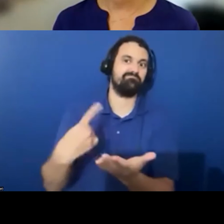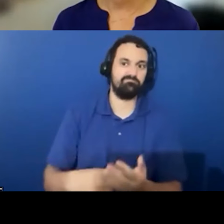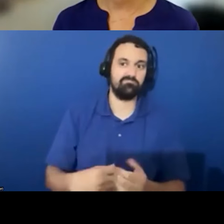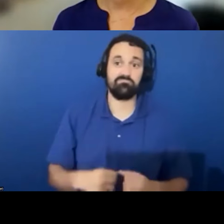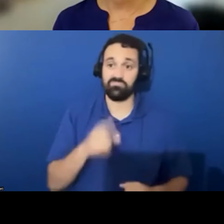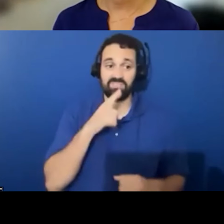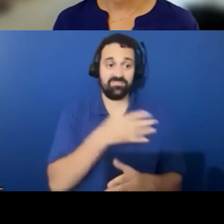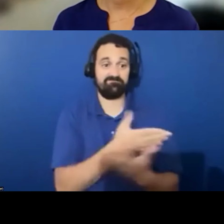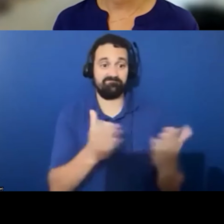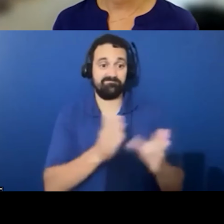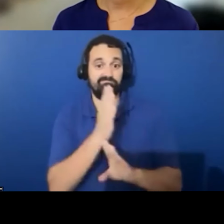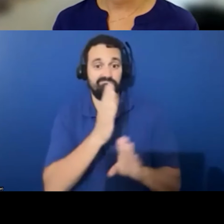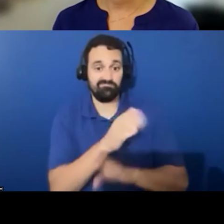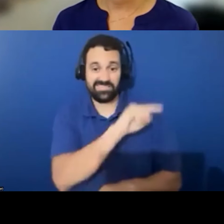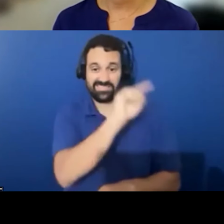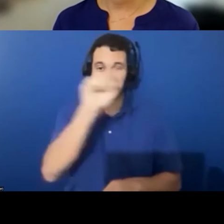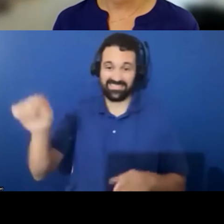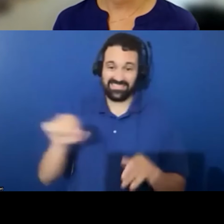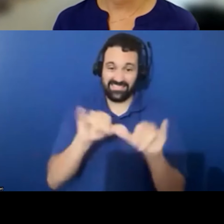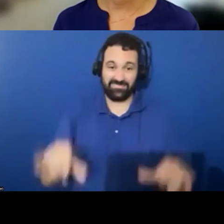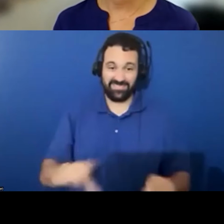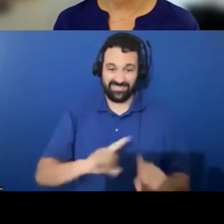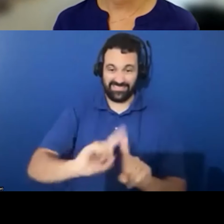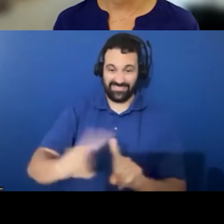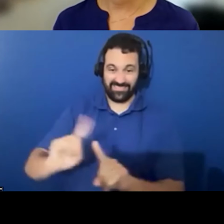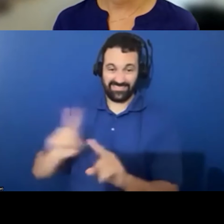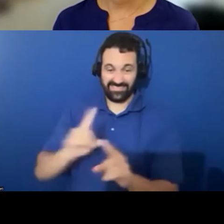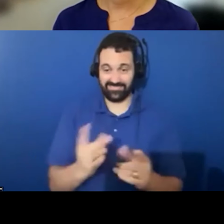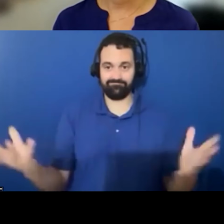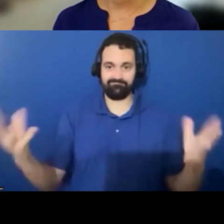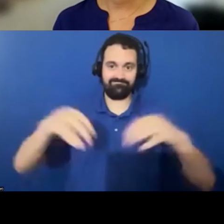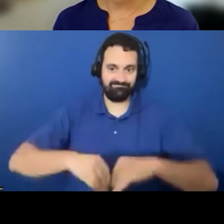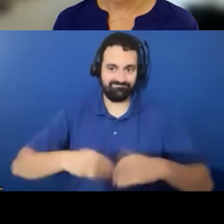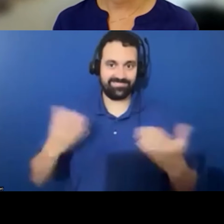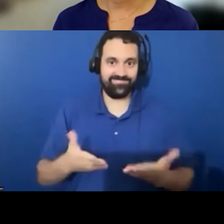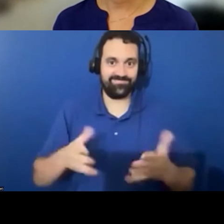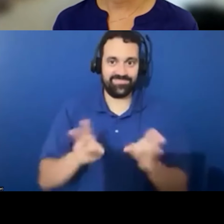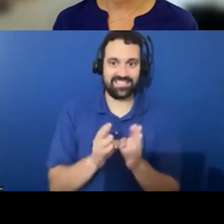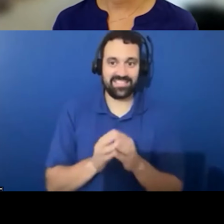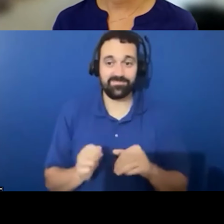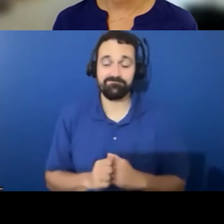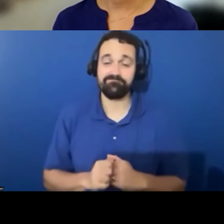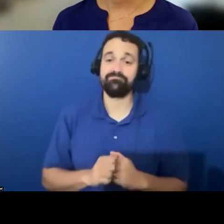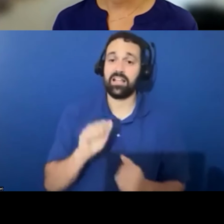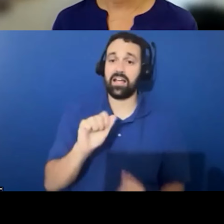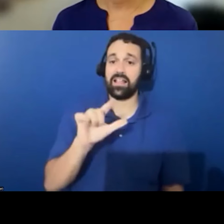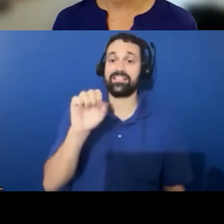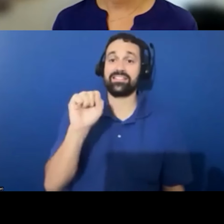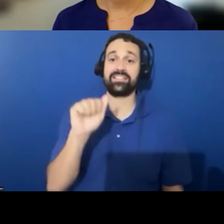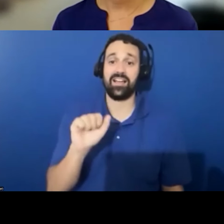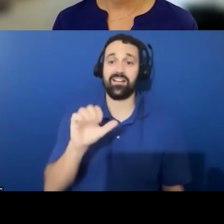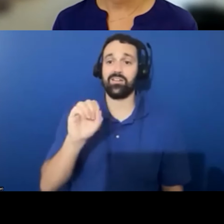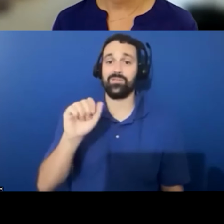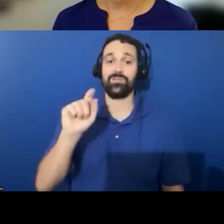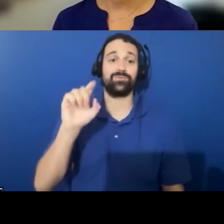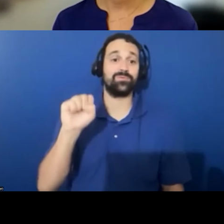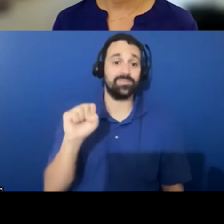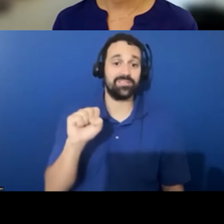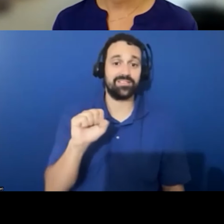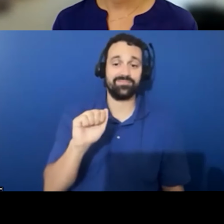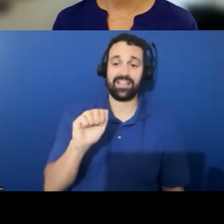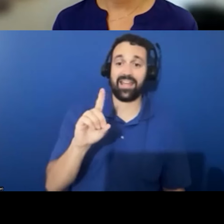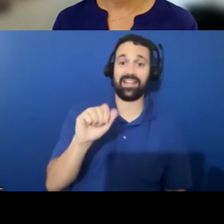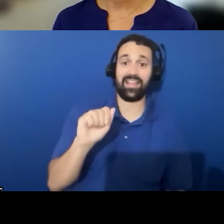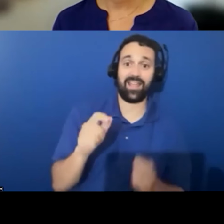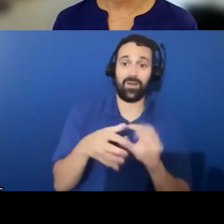around the system. We have Alyssa Coates, our ADA coordinator at the system level. We